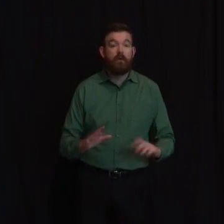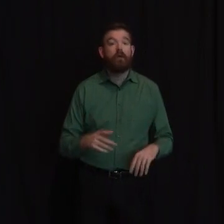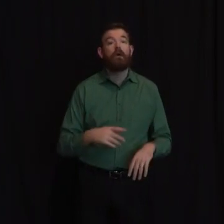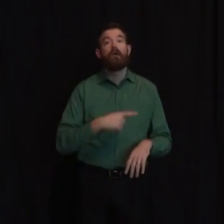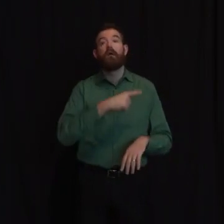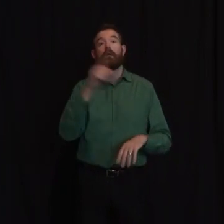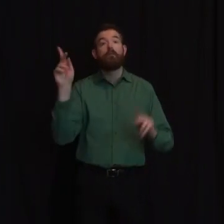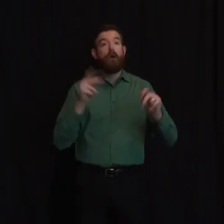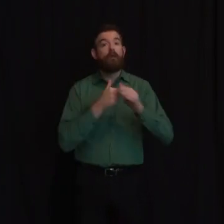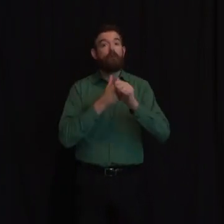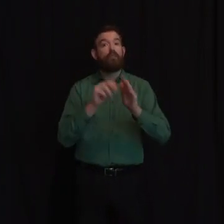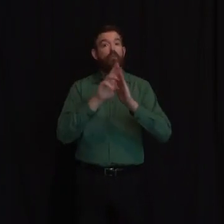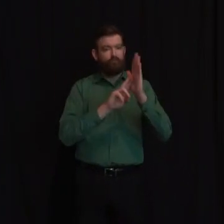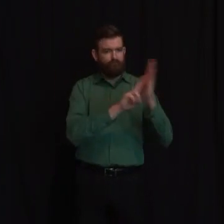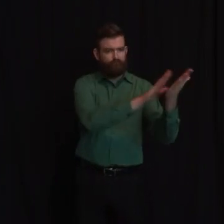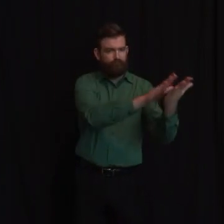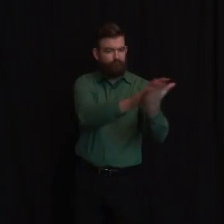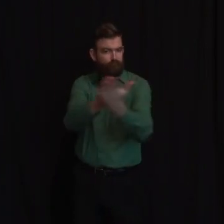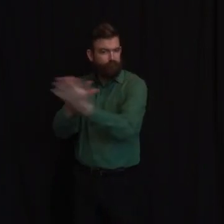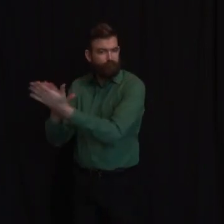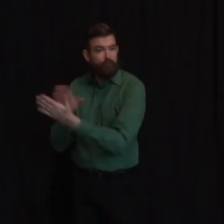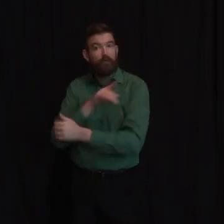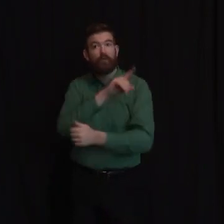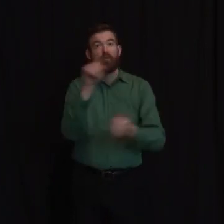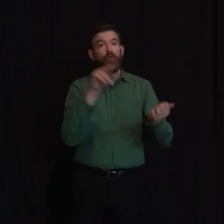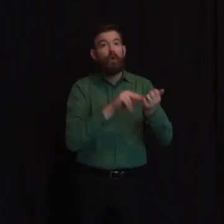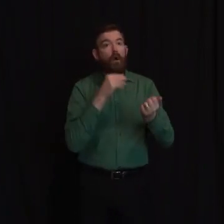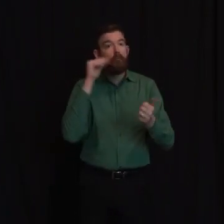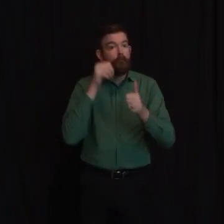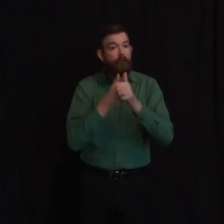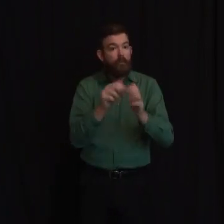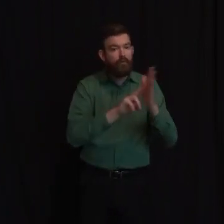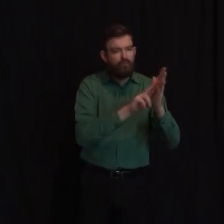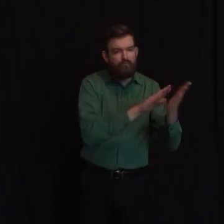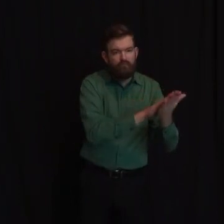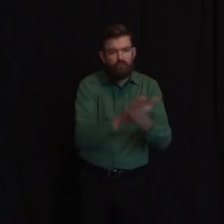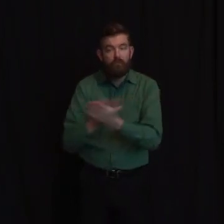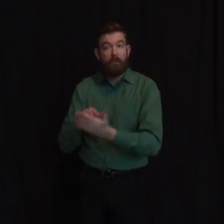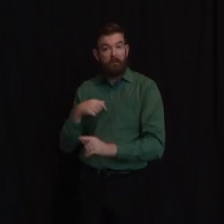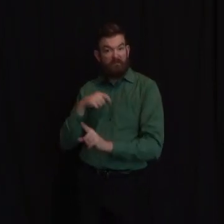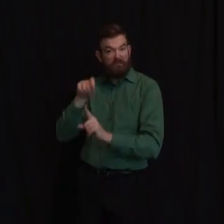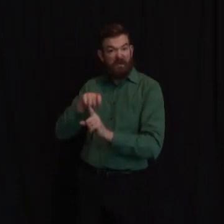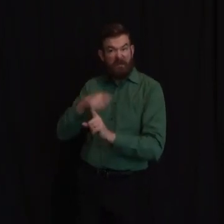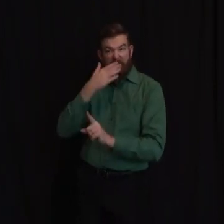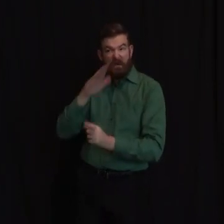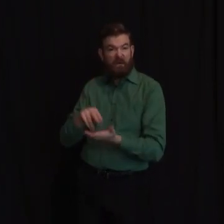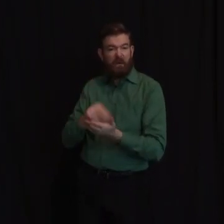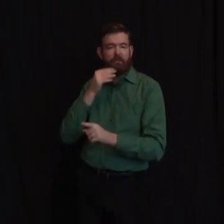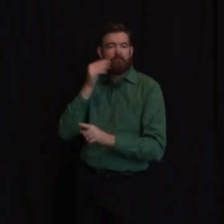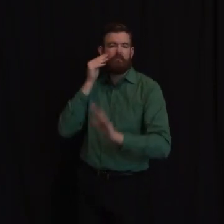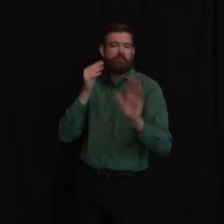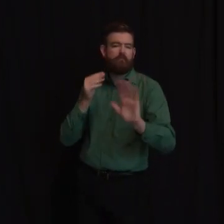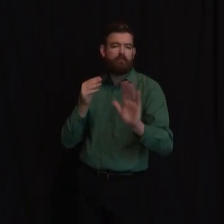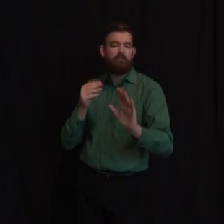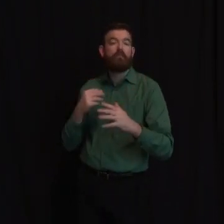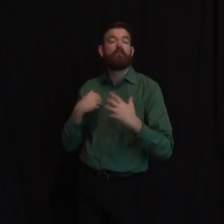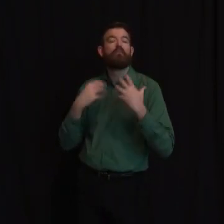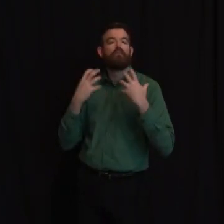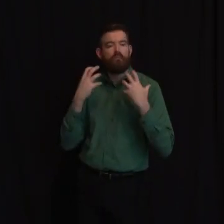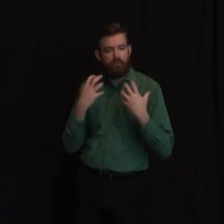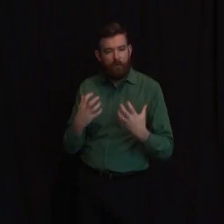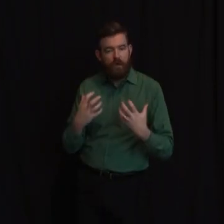everybody is ignoring their responsibilities right now. And again, my particular plea for folks to remember the